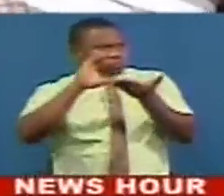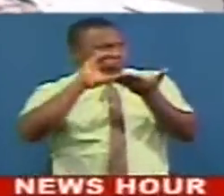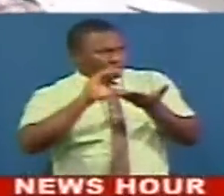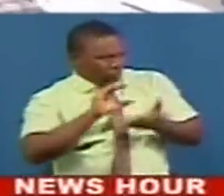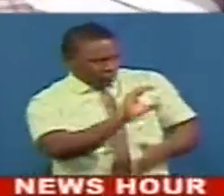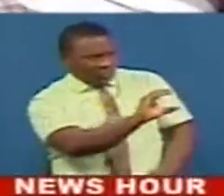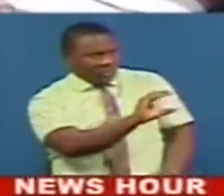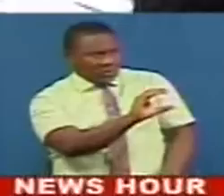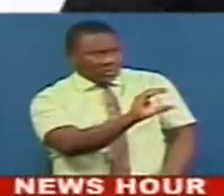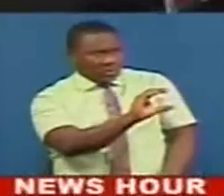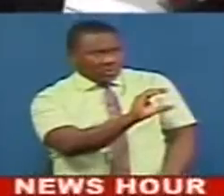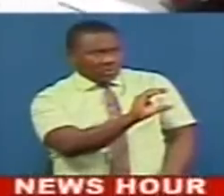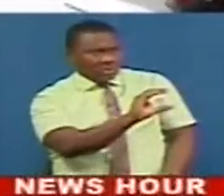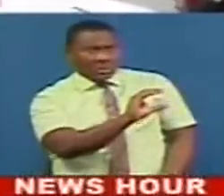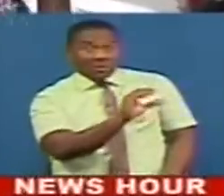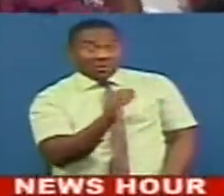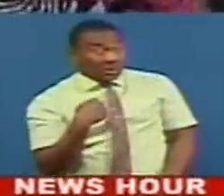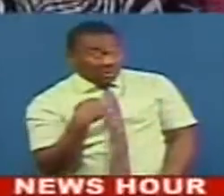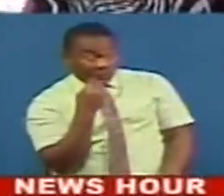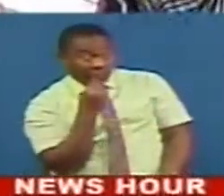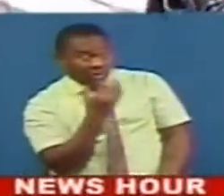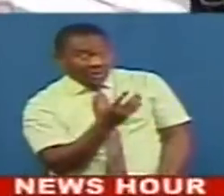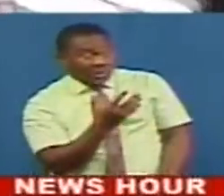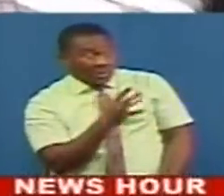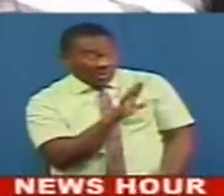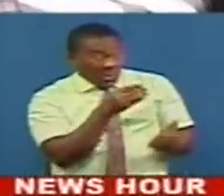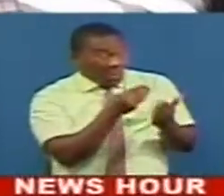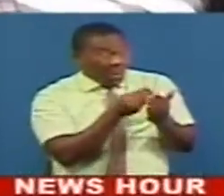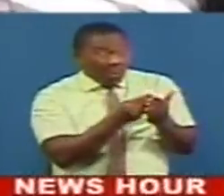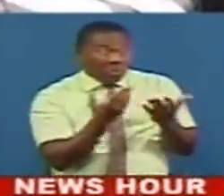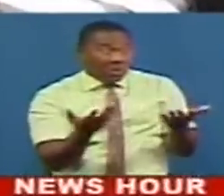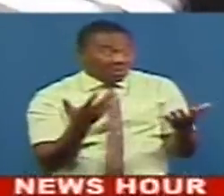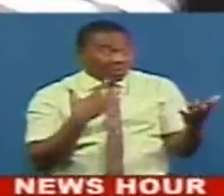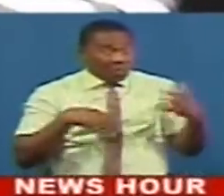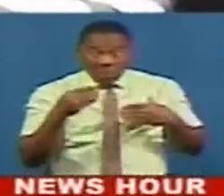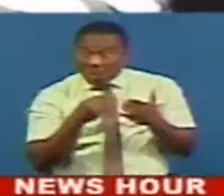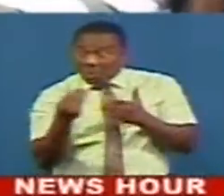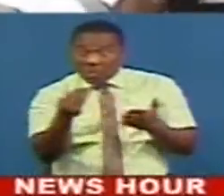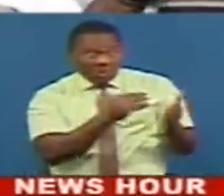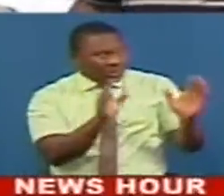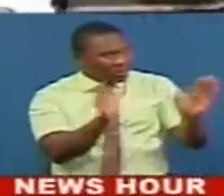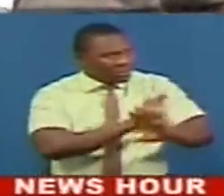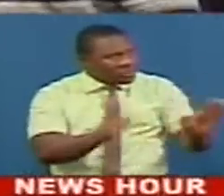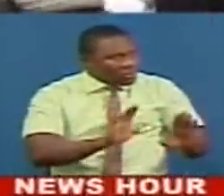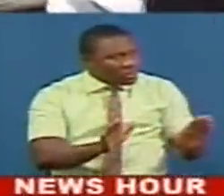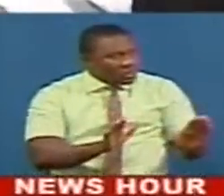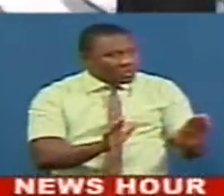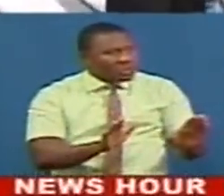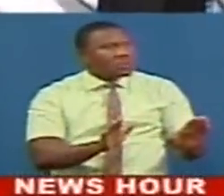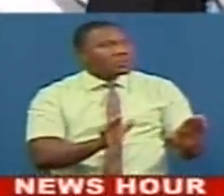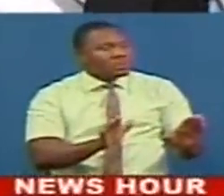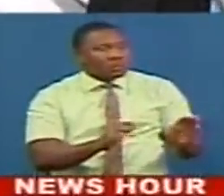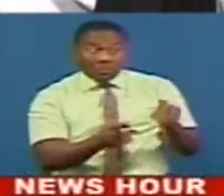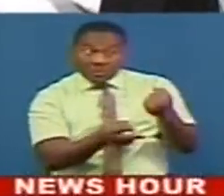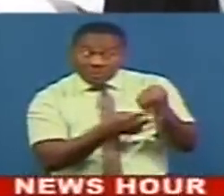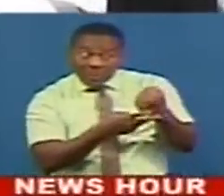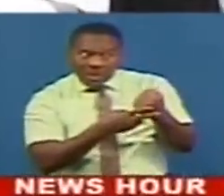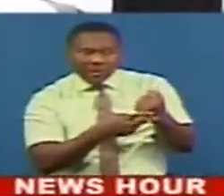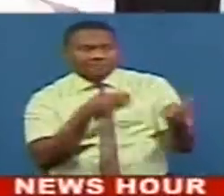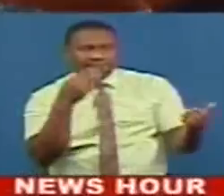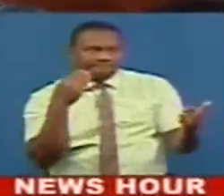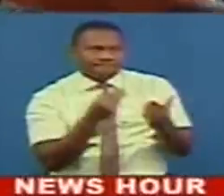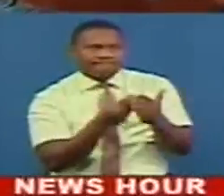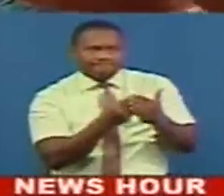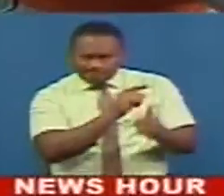a normal kayo. And I told her, don't spend it on clothes. Go and save it at the